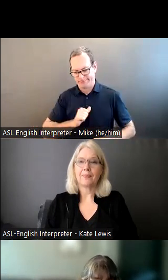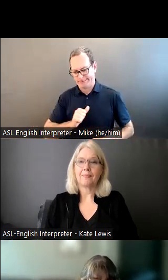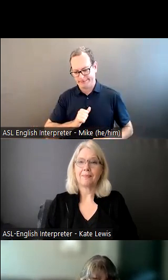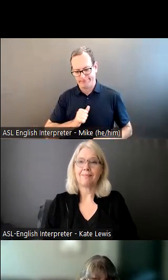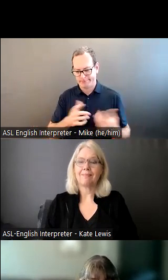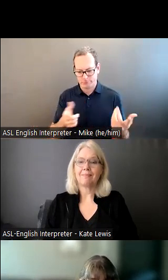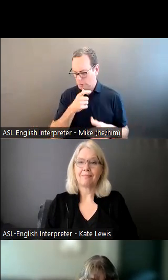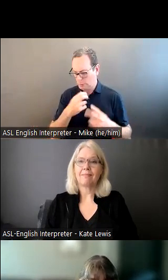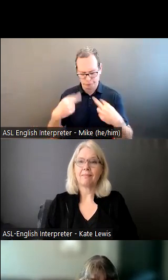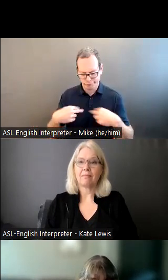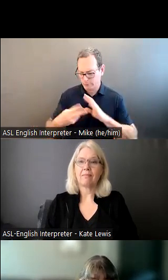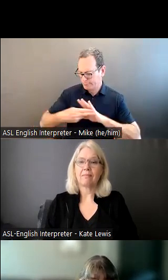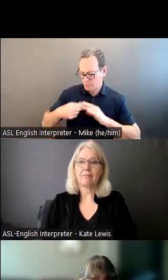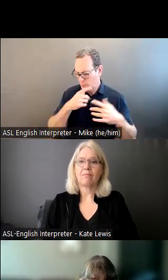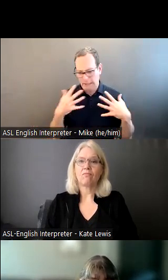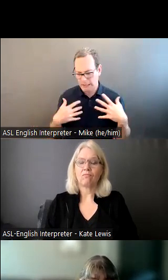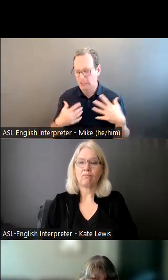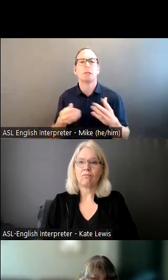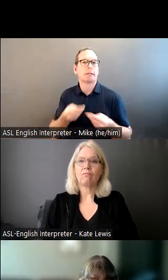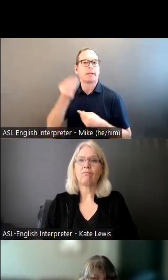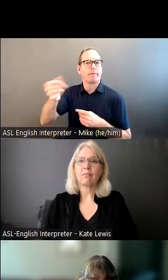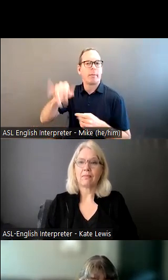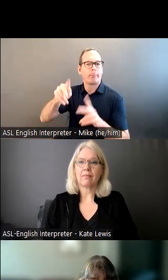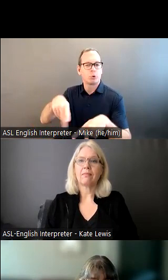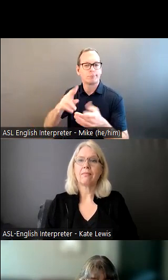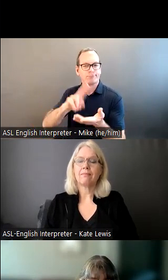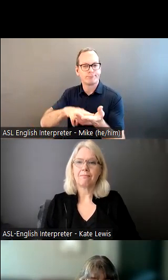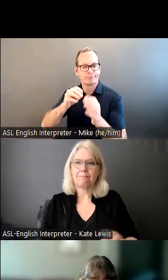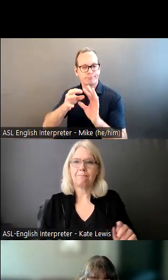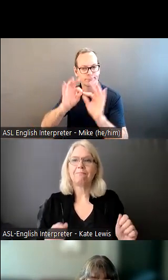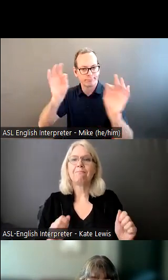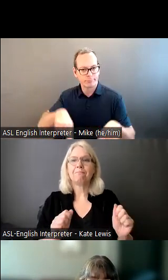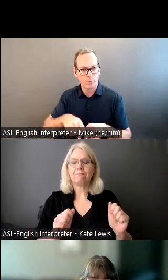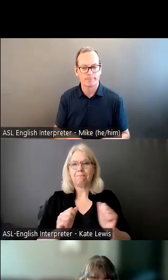whether a doctor or the capacity assessment office.